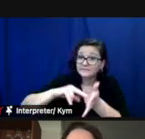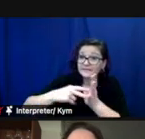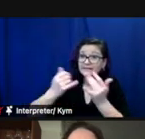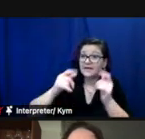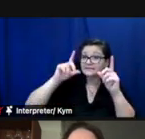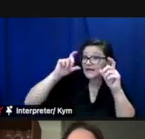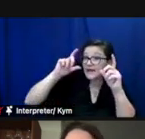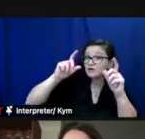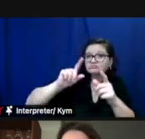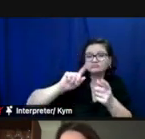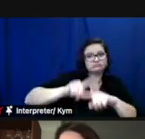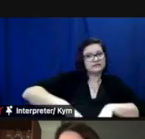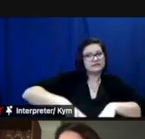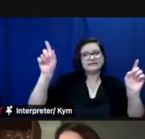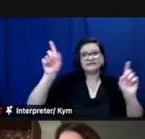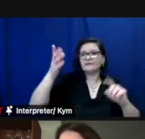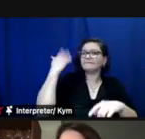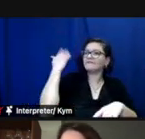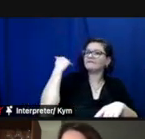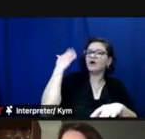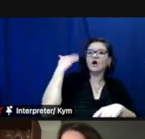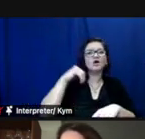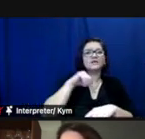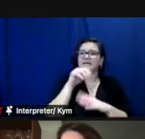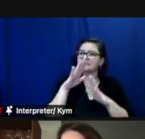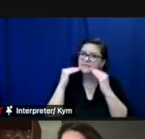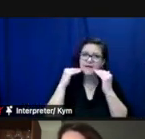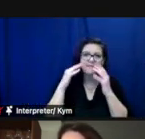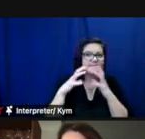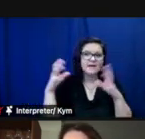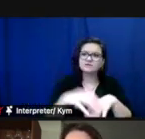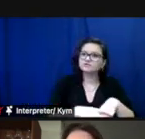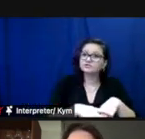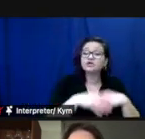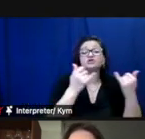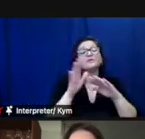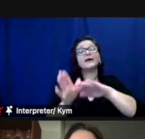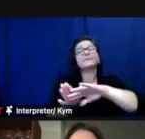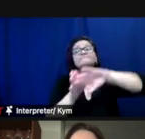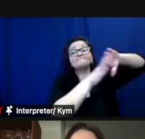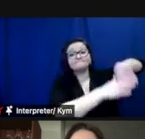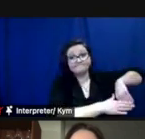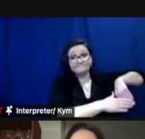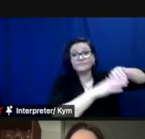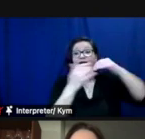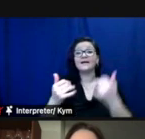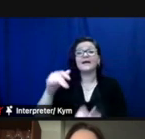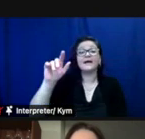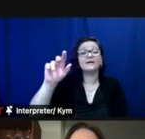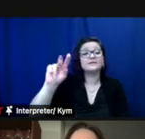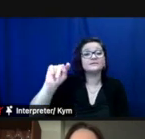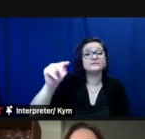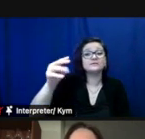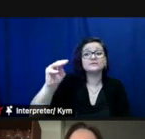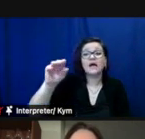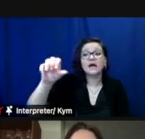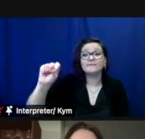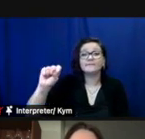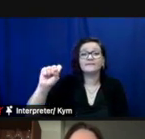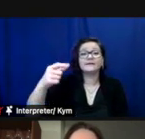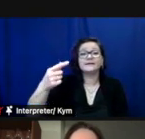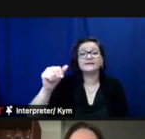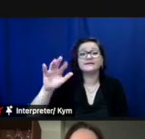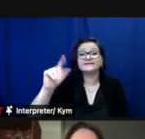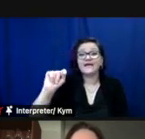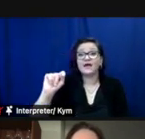people weren't smiling then in their photographs. So now we're going to talk about Thomas Garrett. So he was a friend of Harriet